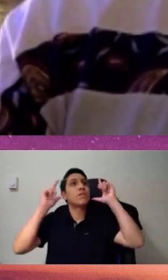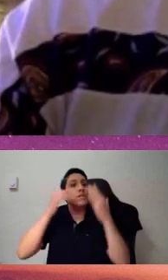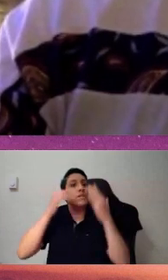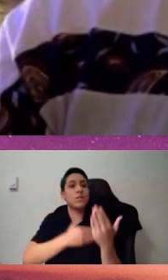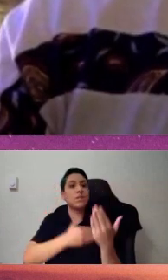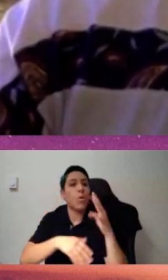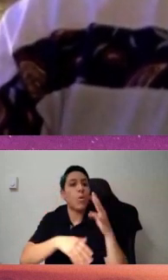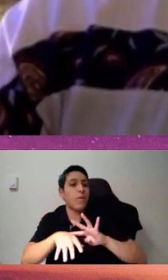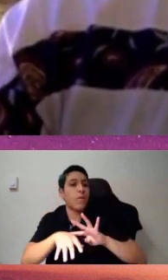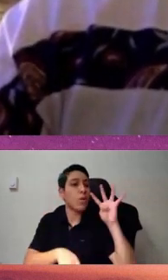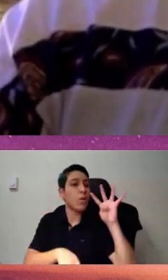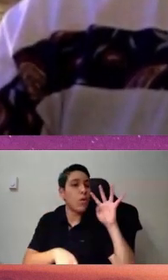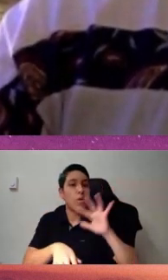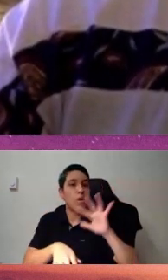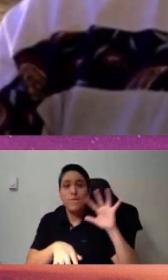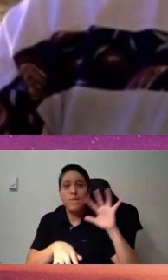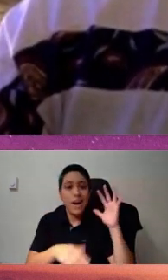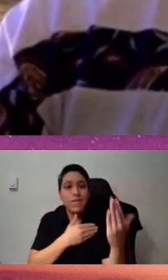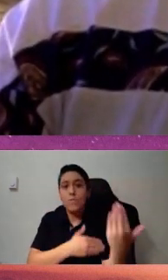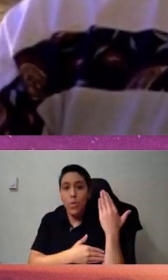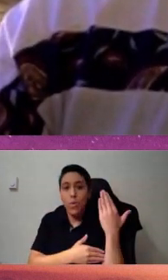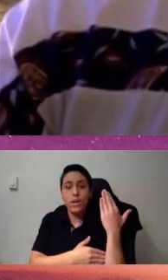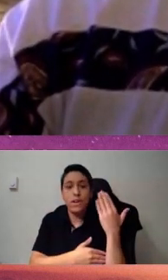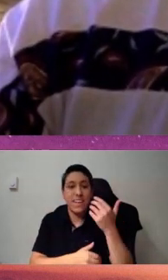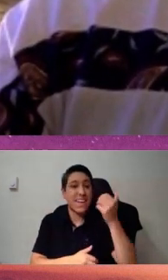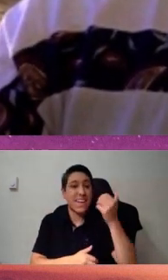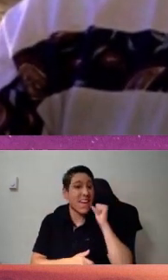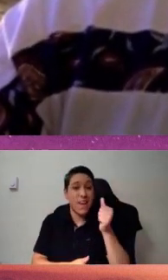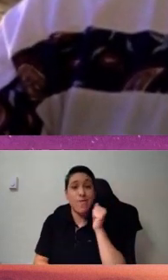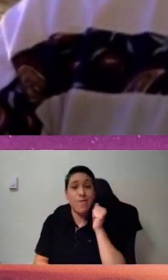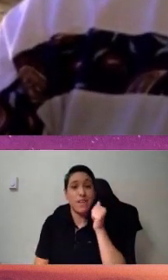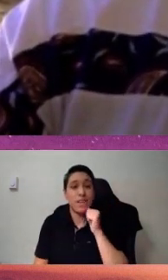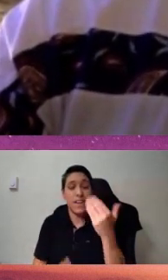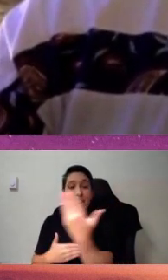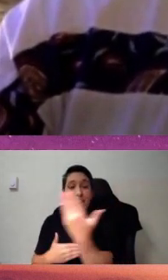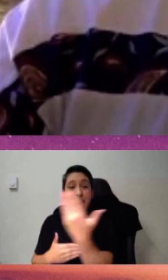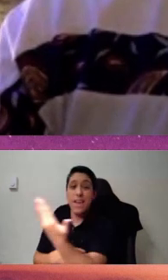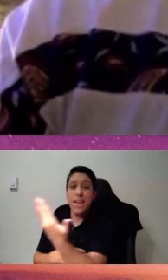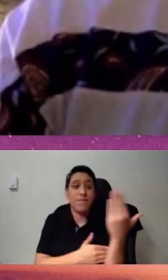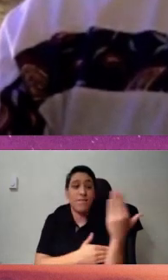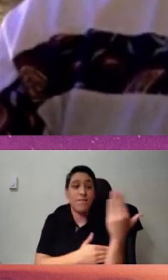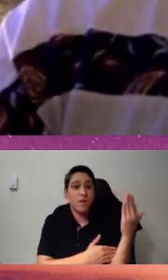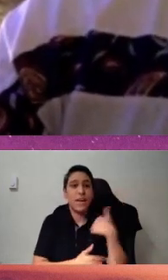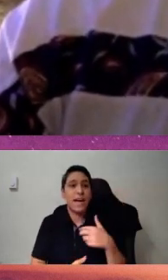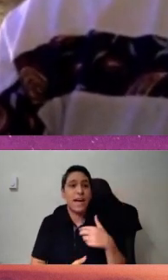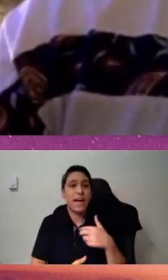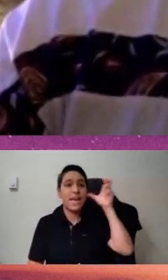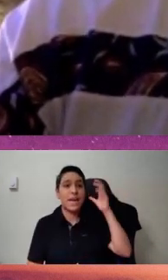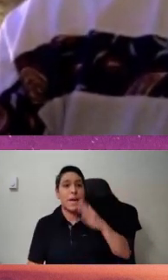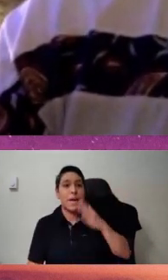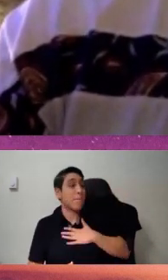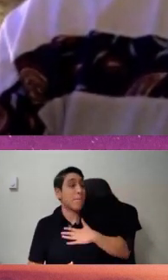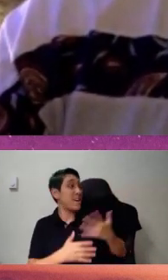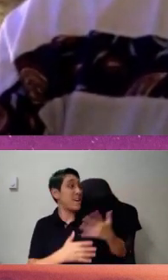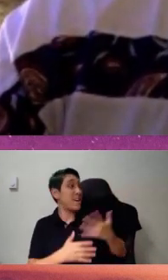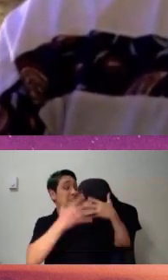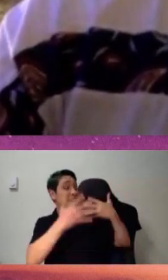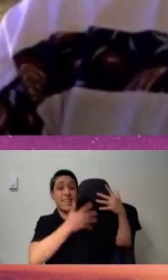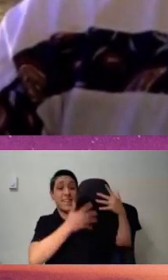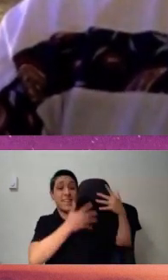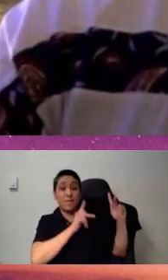in the morning, every morning to sounds of my ancestors screaming from outside my